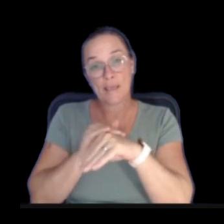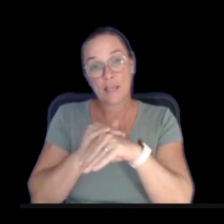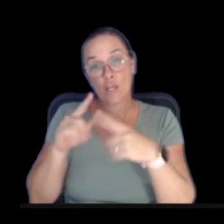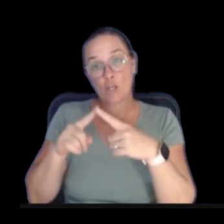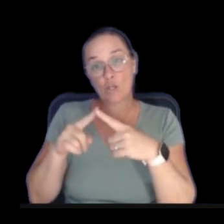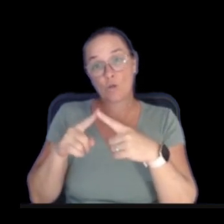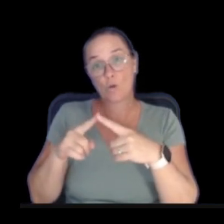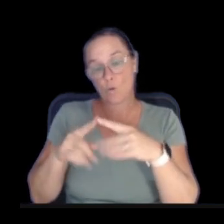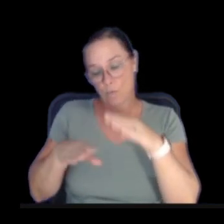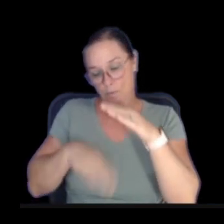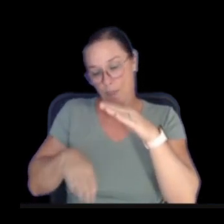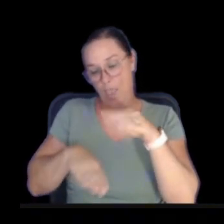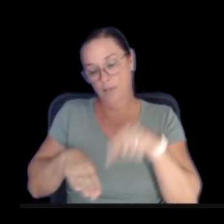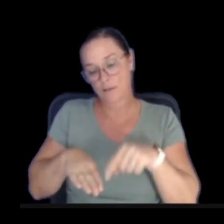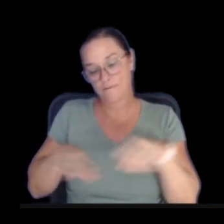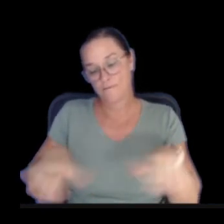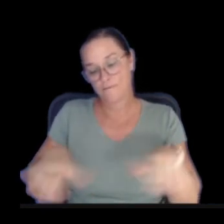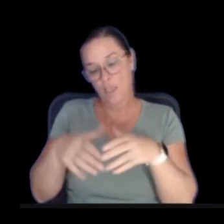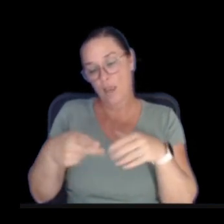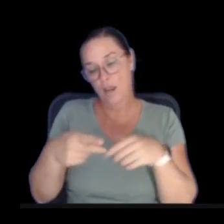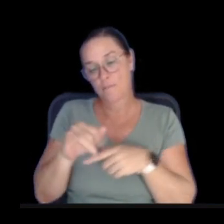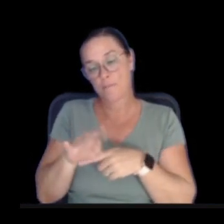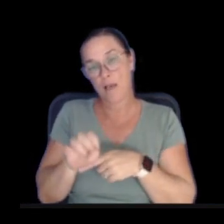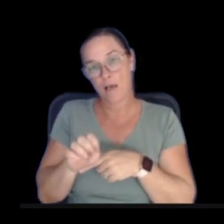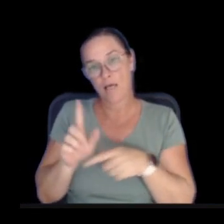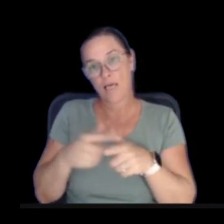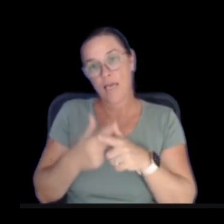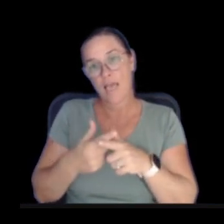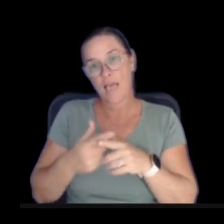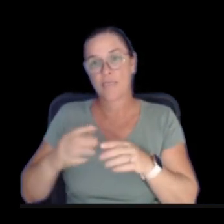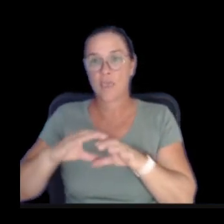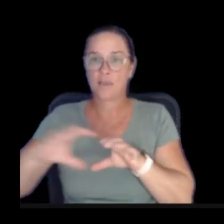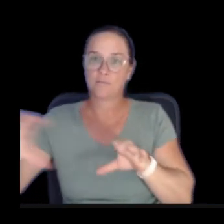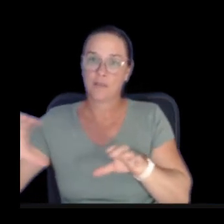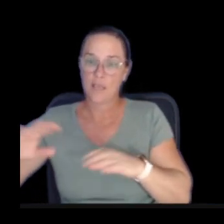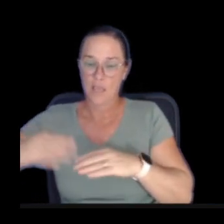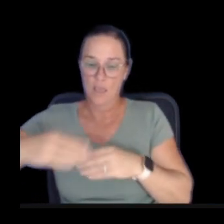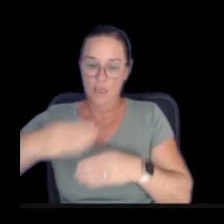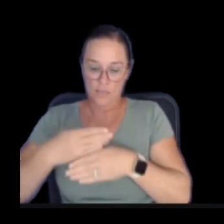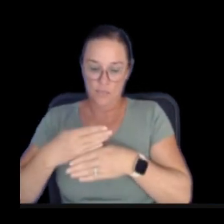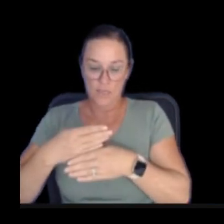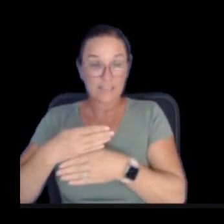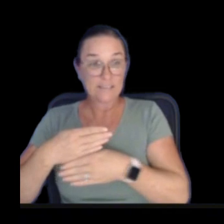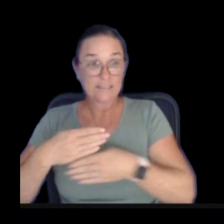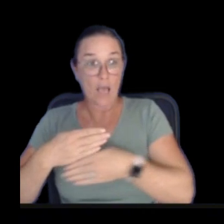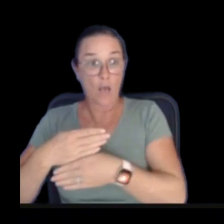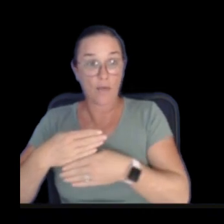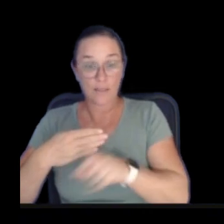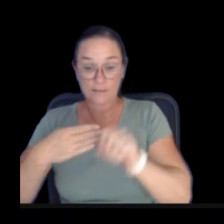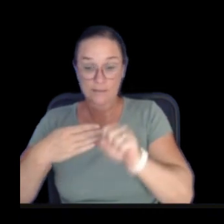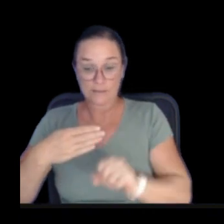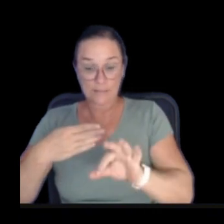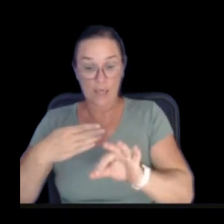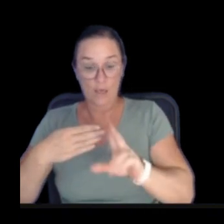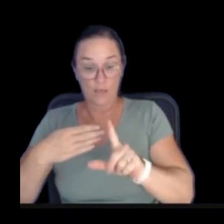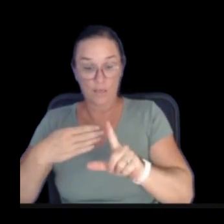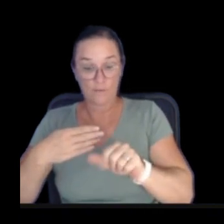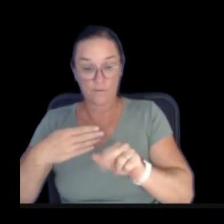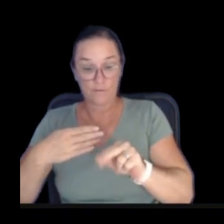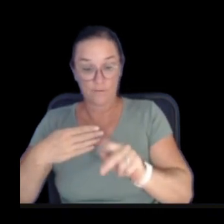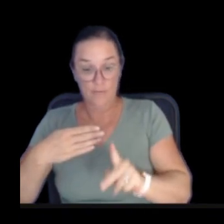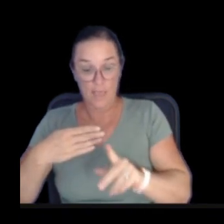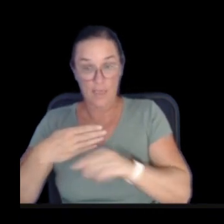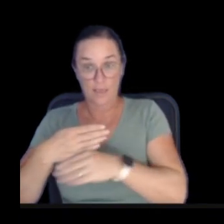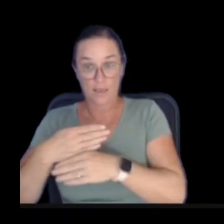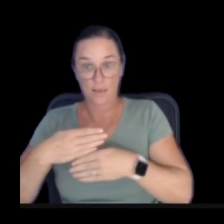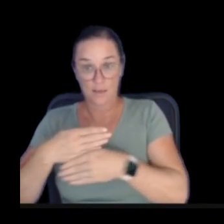pile, as well as earthquakes on either flank of the rift zone, both the south flank, which we've seen moving fairly continuously, more so when we